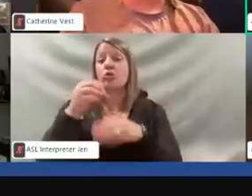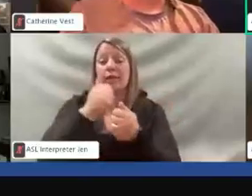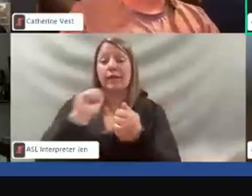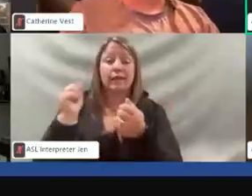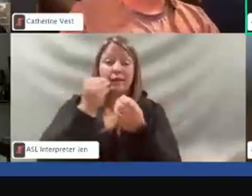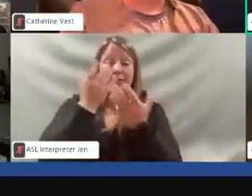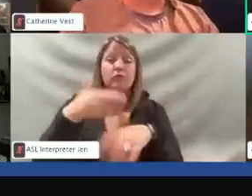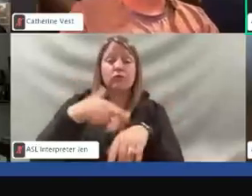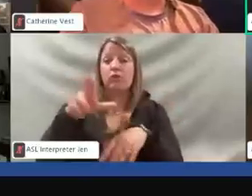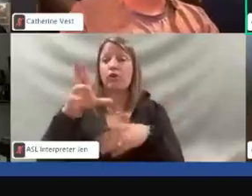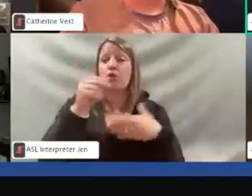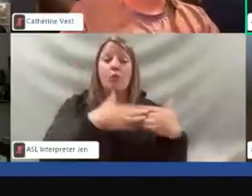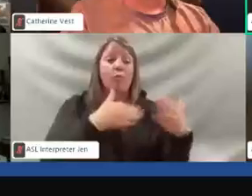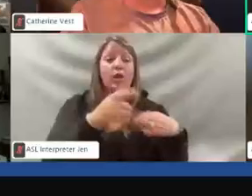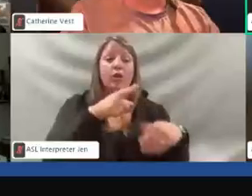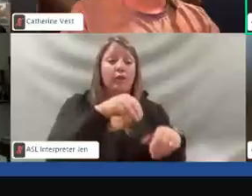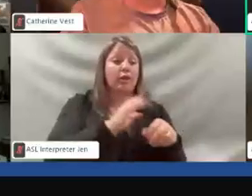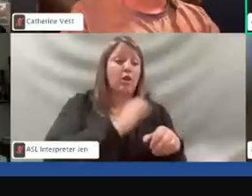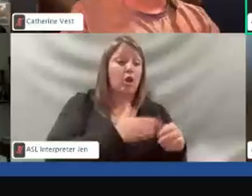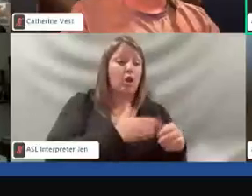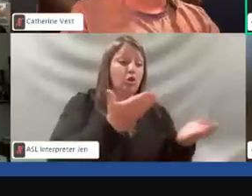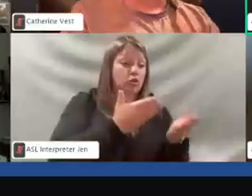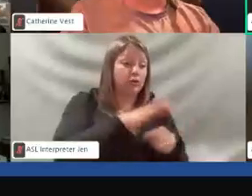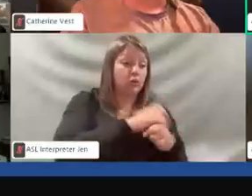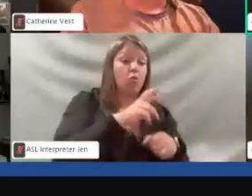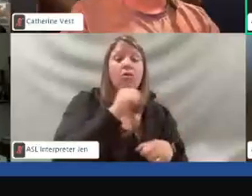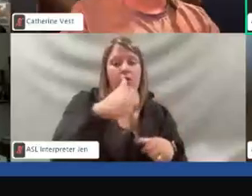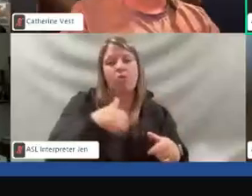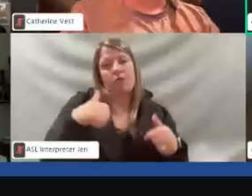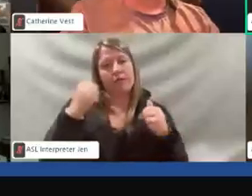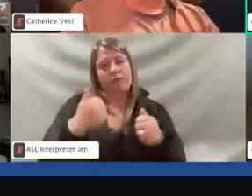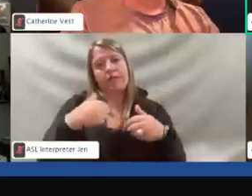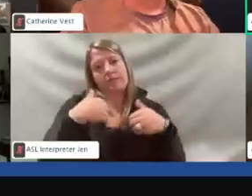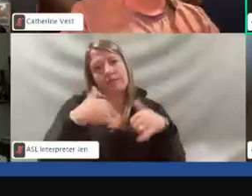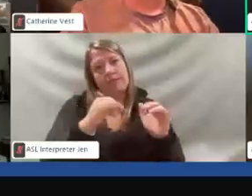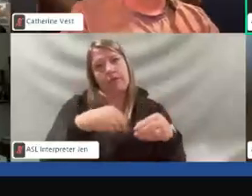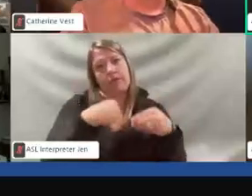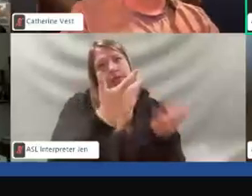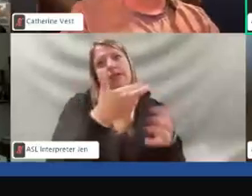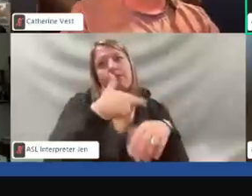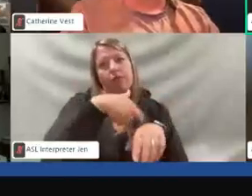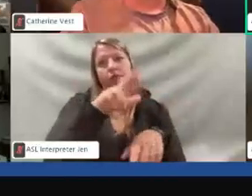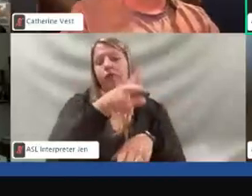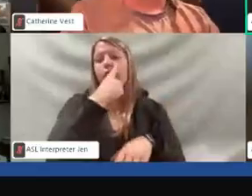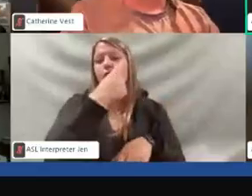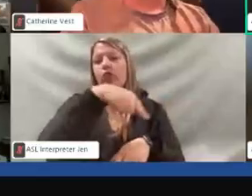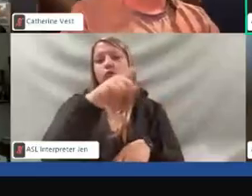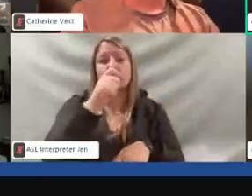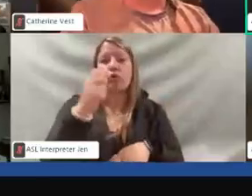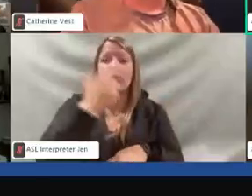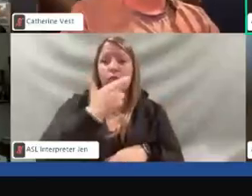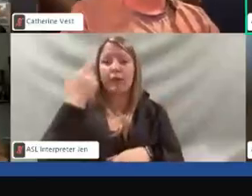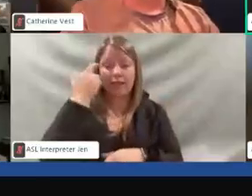calls, whether or not they are in our service area. And I want to point that out for people that may not realize that.